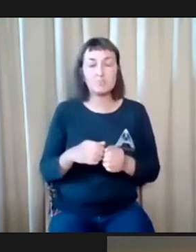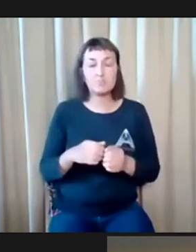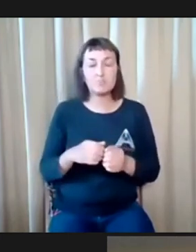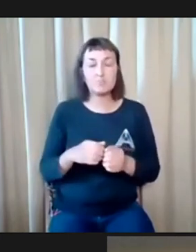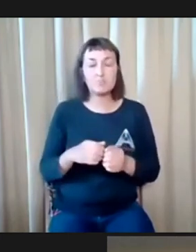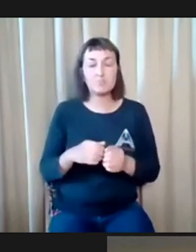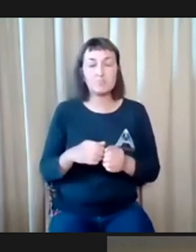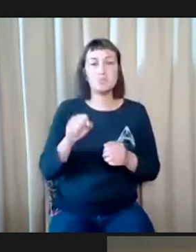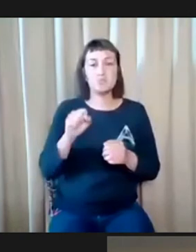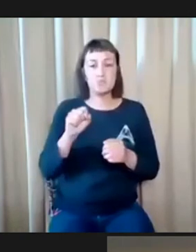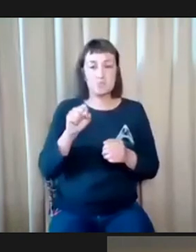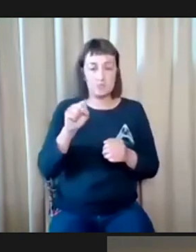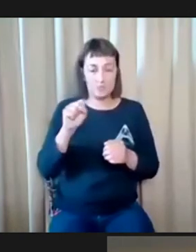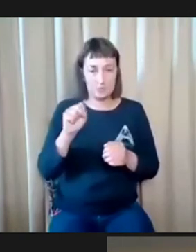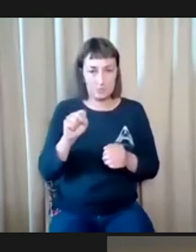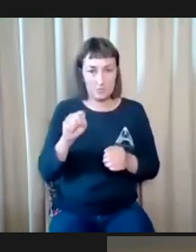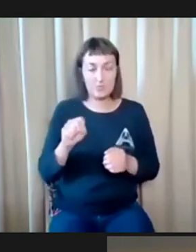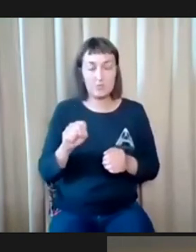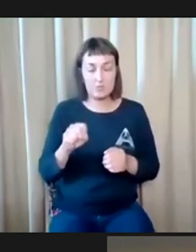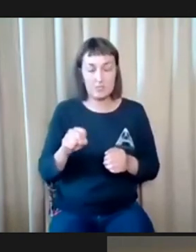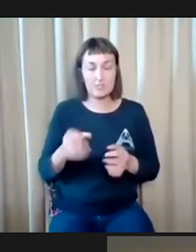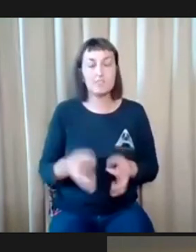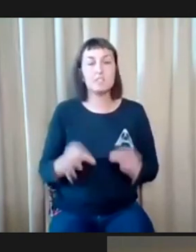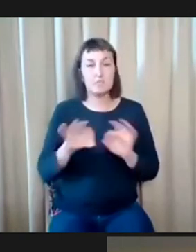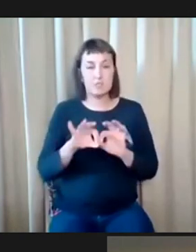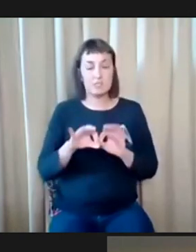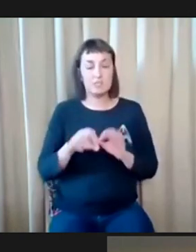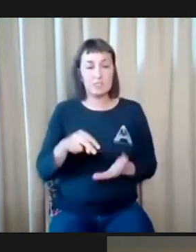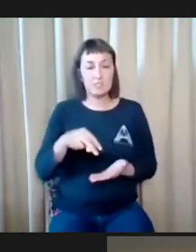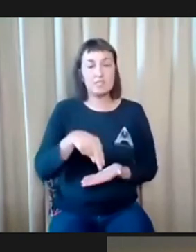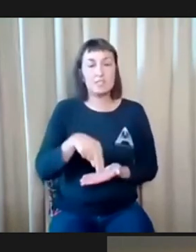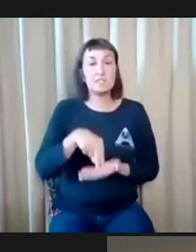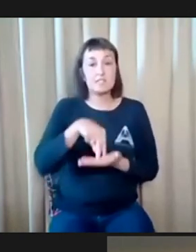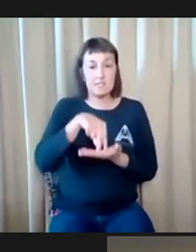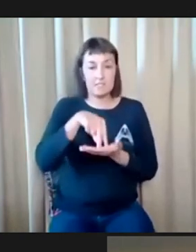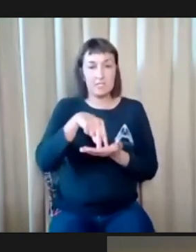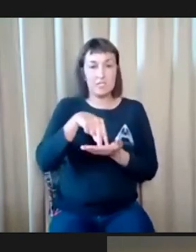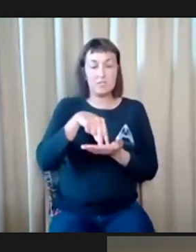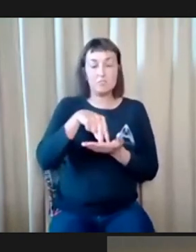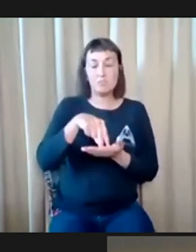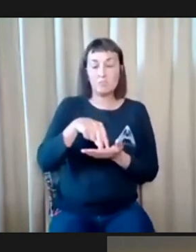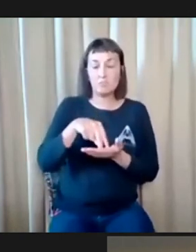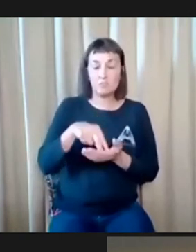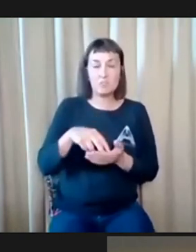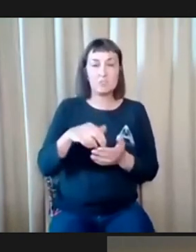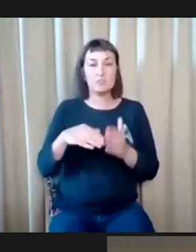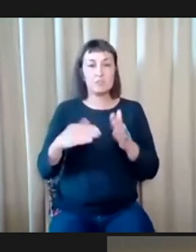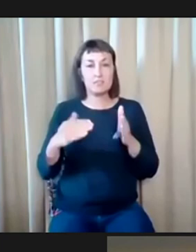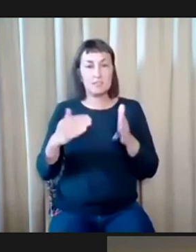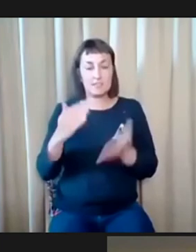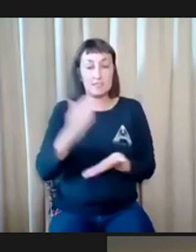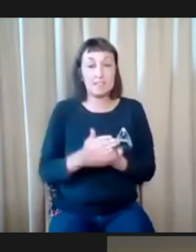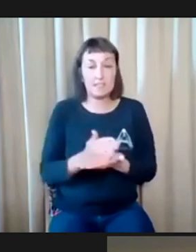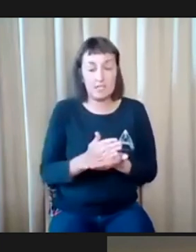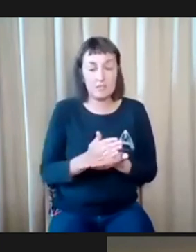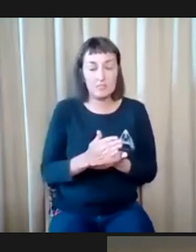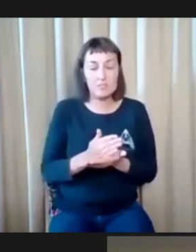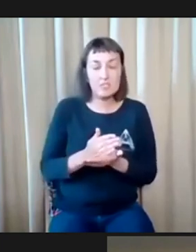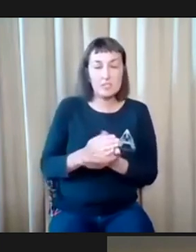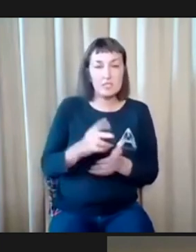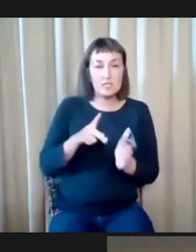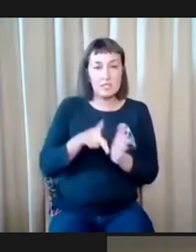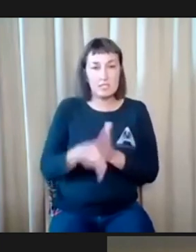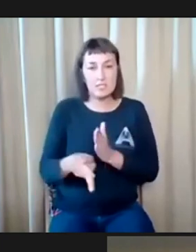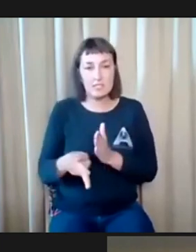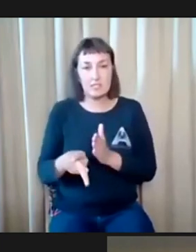underestimate the power of standing at that city council meeting and starting a movement, you know, to ban killing contests. An interesting question just came through. Do